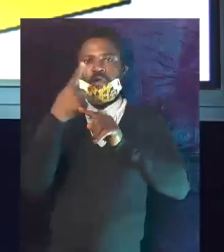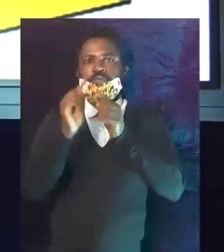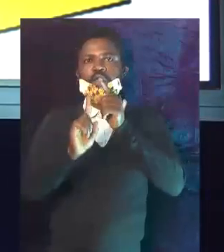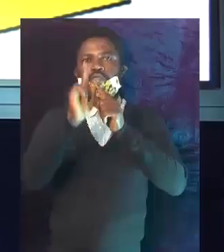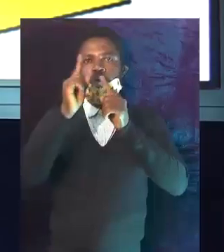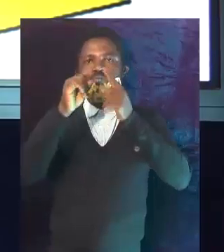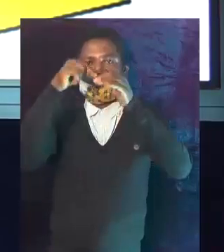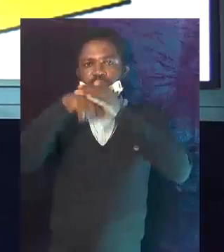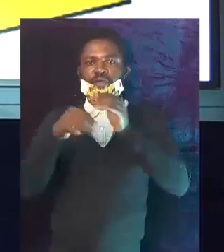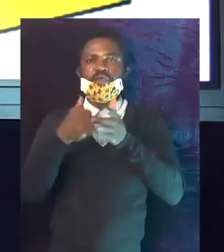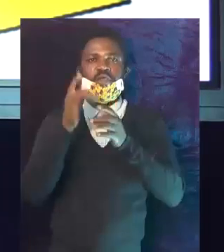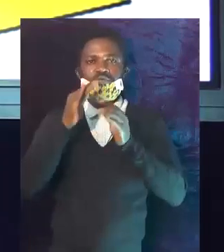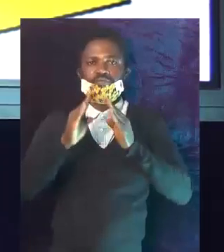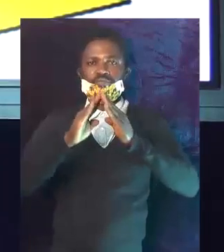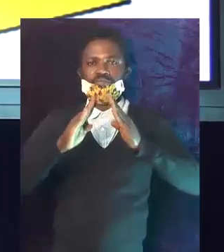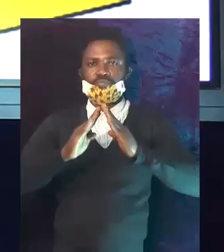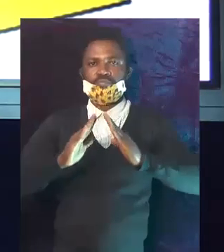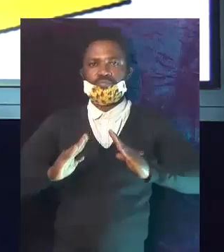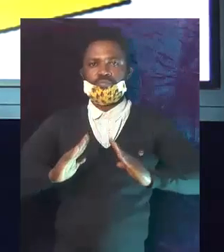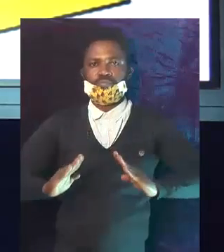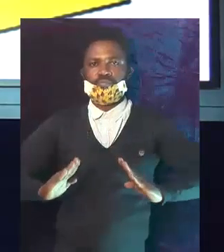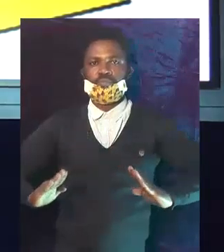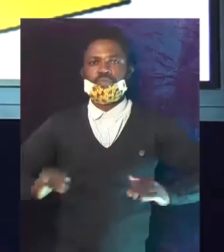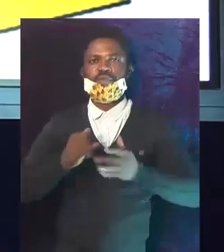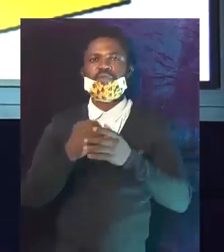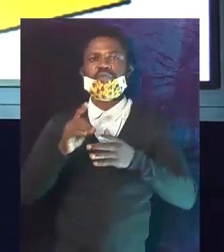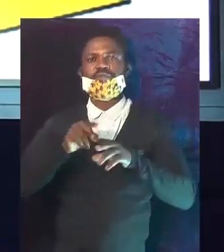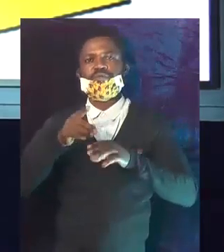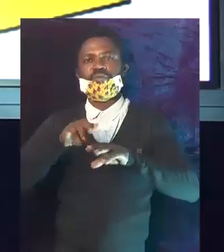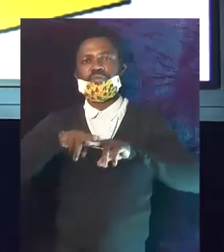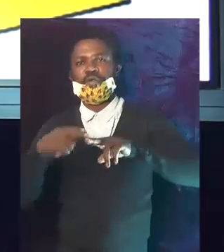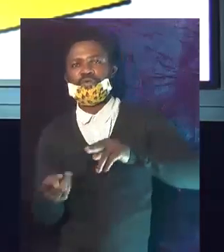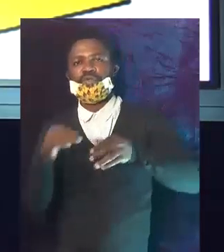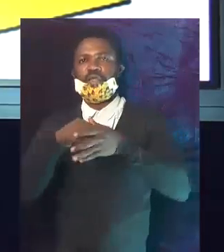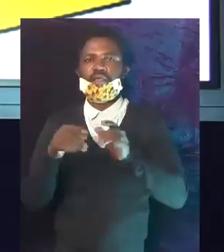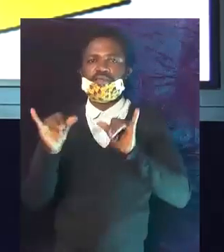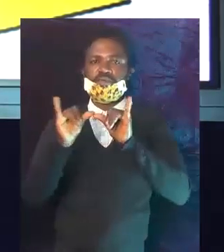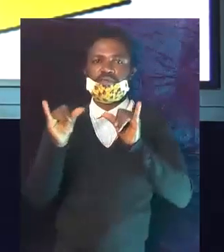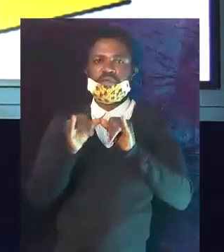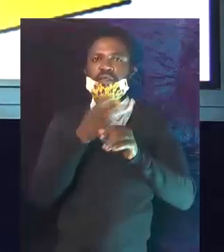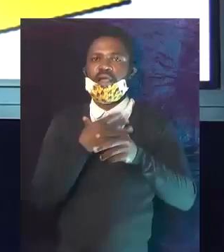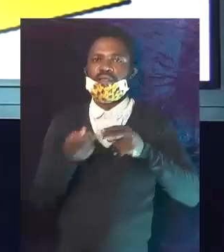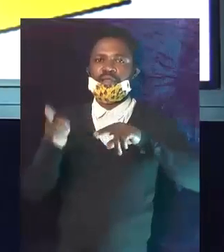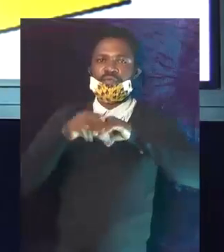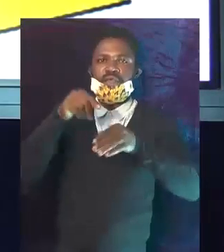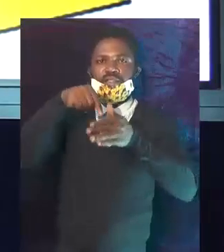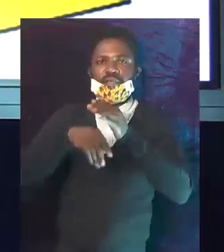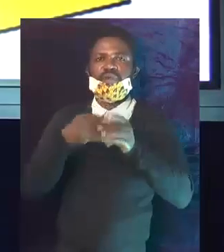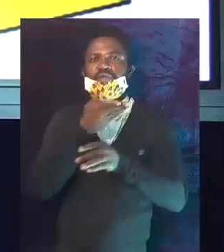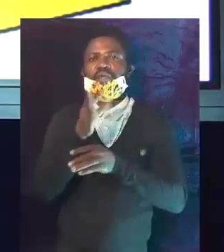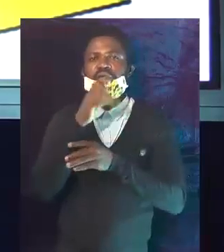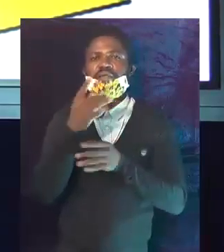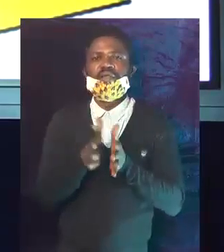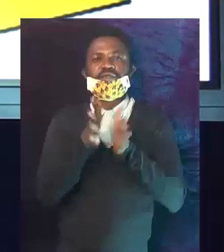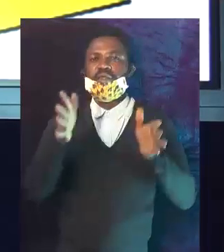increases downwards. So the cross section shape decreases in size upwards and increases downwards. These are the general properties